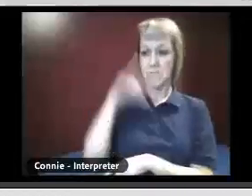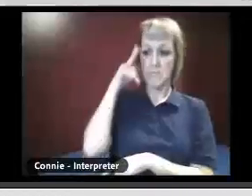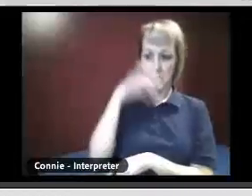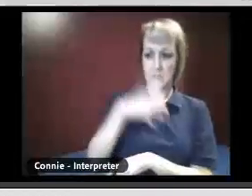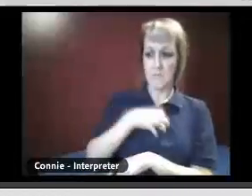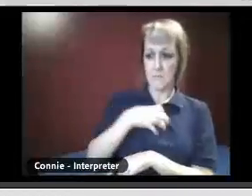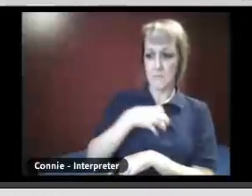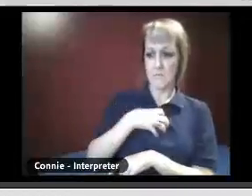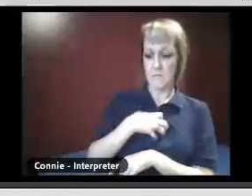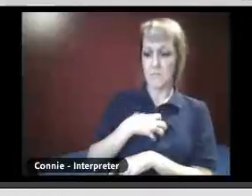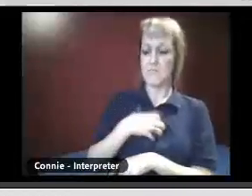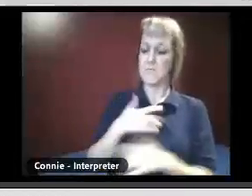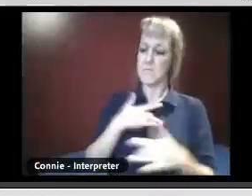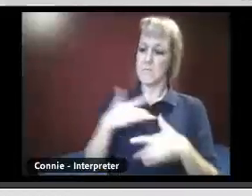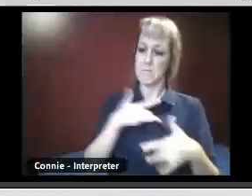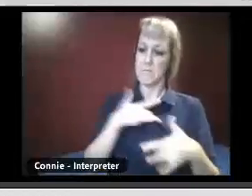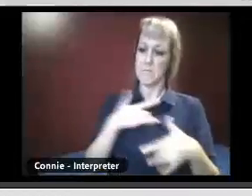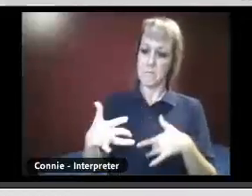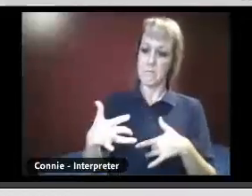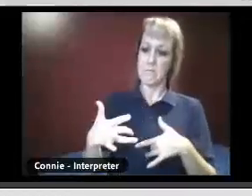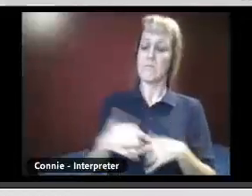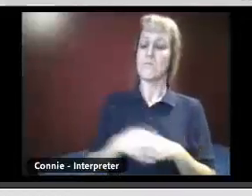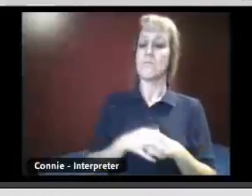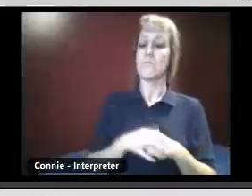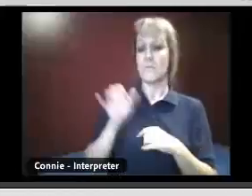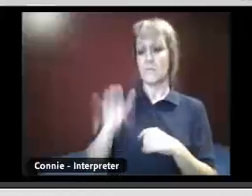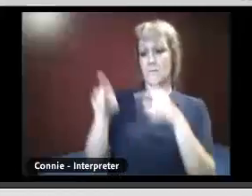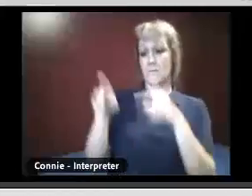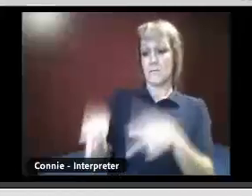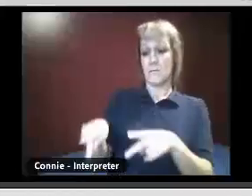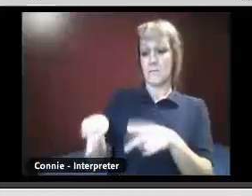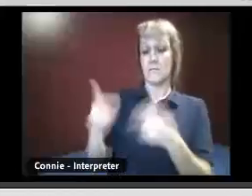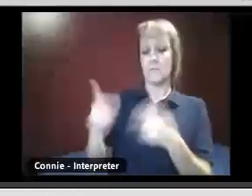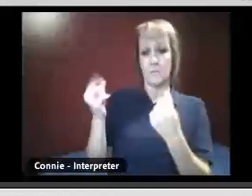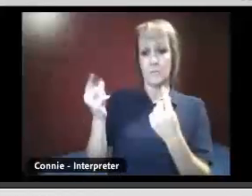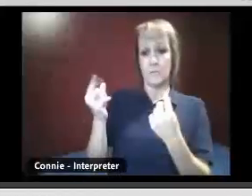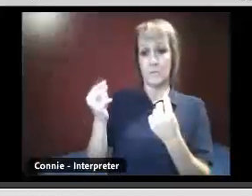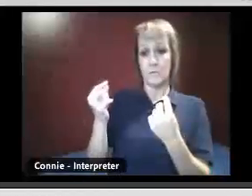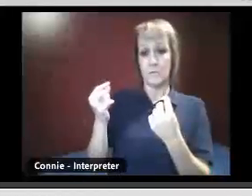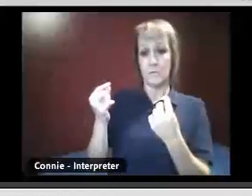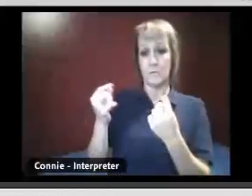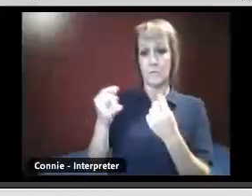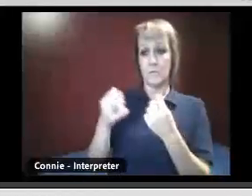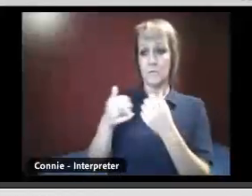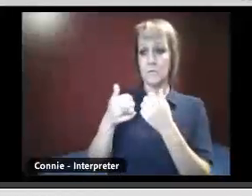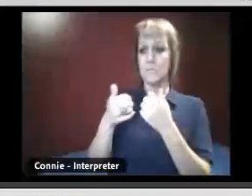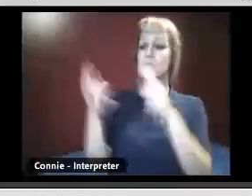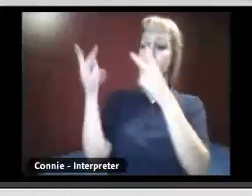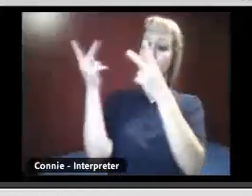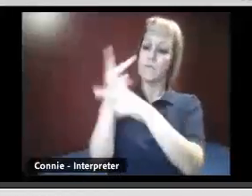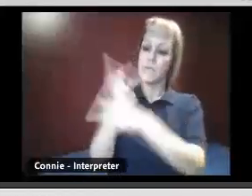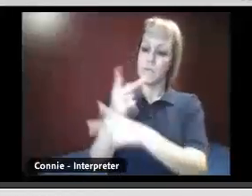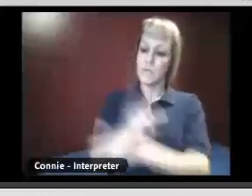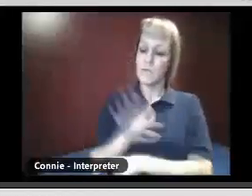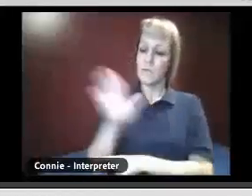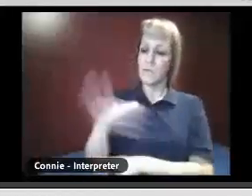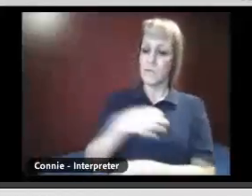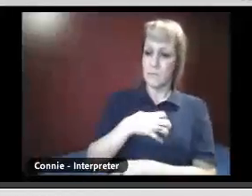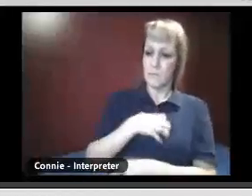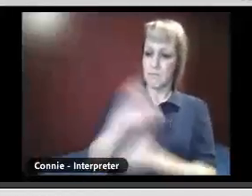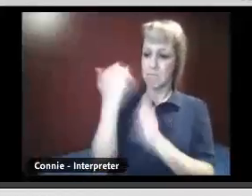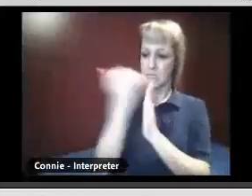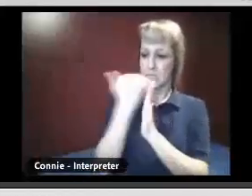expressing. And with the complainer, one of the best things to do is separate the complaints. Try to